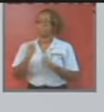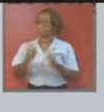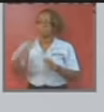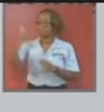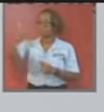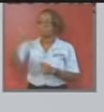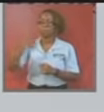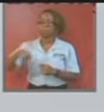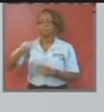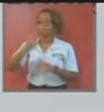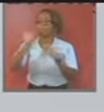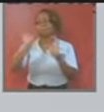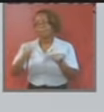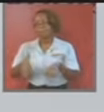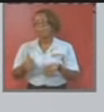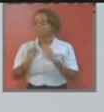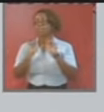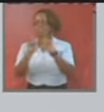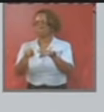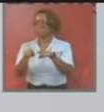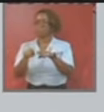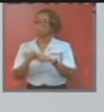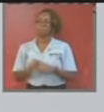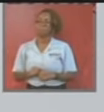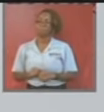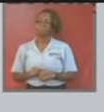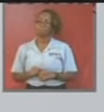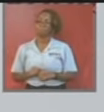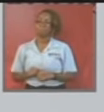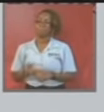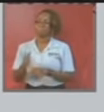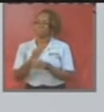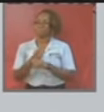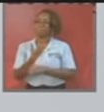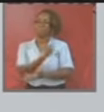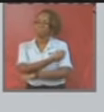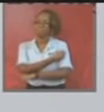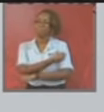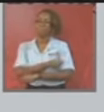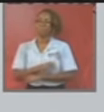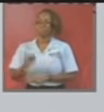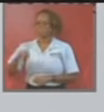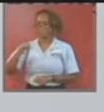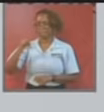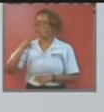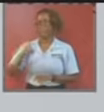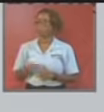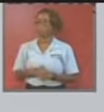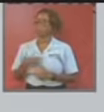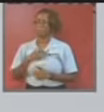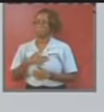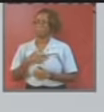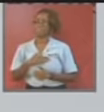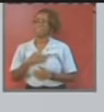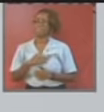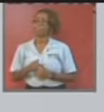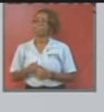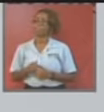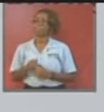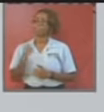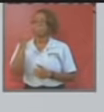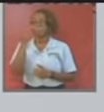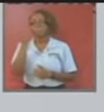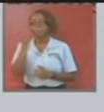the vaccine, and they are one of the vulnerable populations that we have seen significant % of the deaths occurring in Trinidad